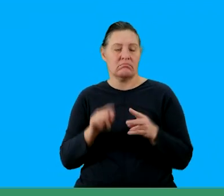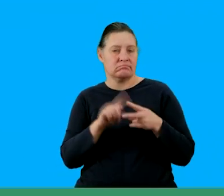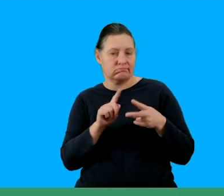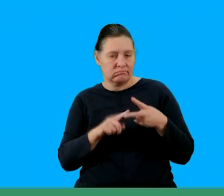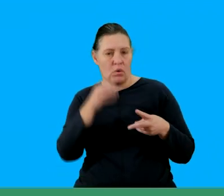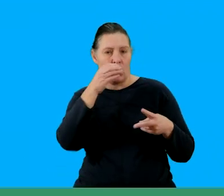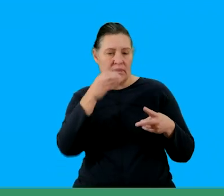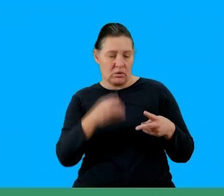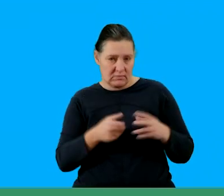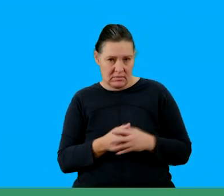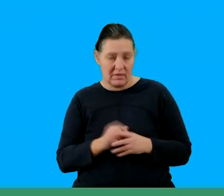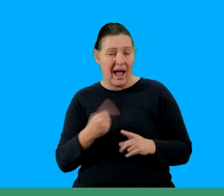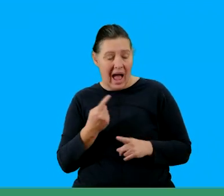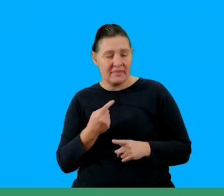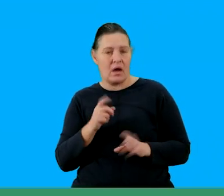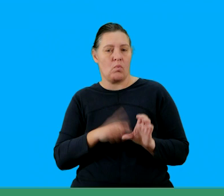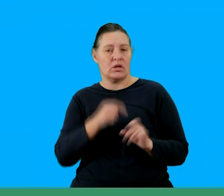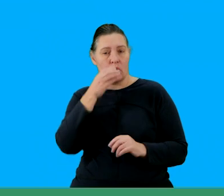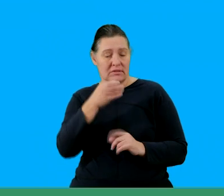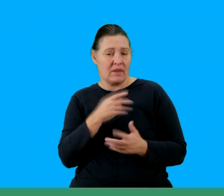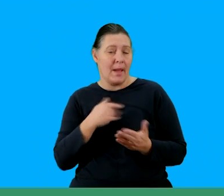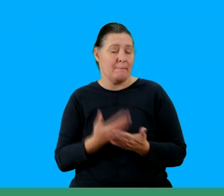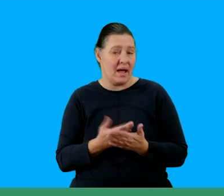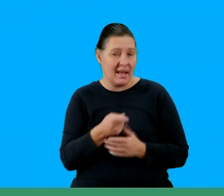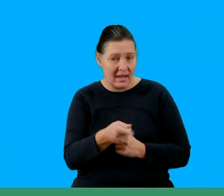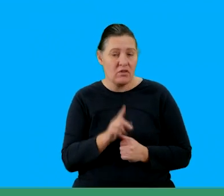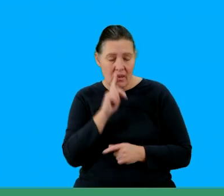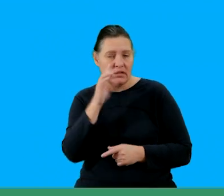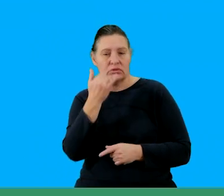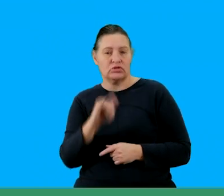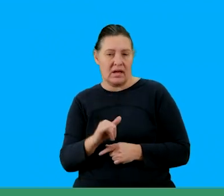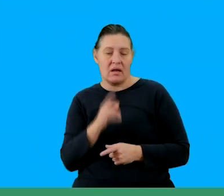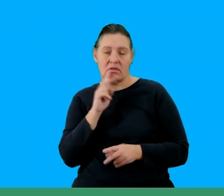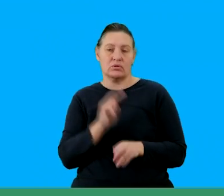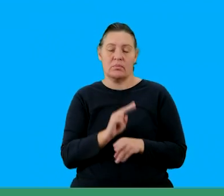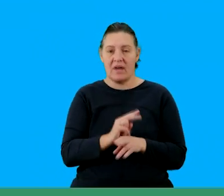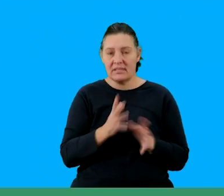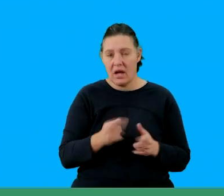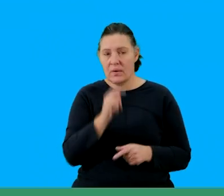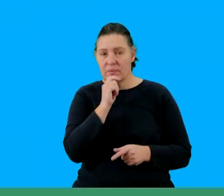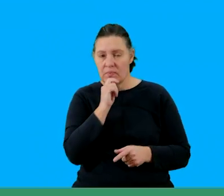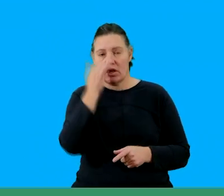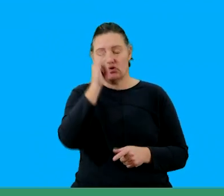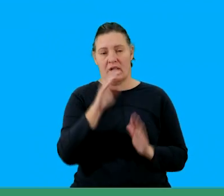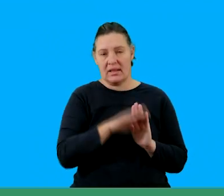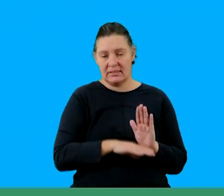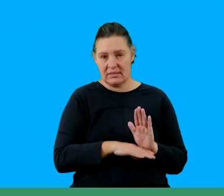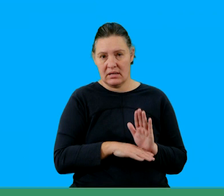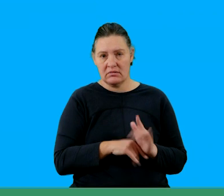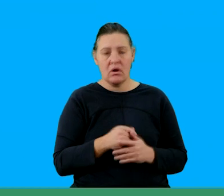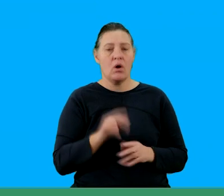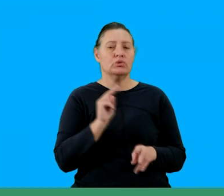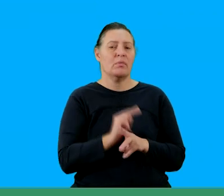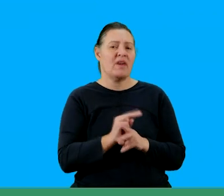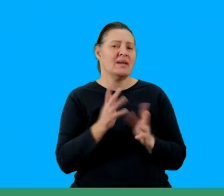identify 2 quality concepts. So another quality concept that is applicable there, you check to say the supervisor uses a checklist. So